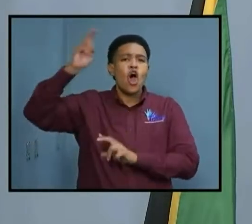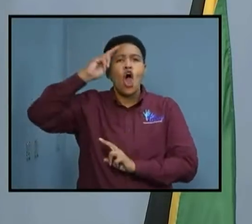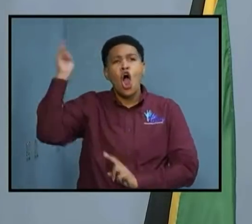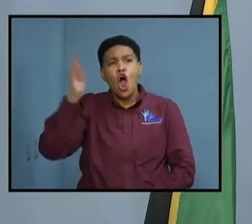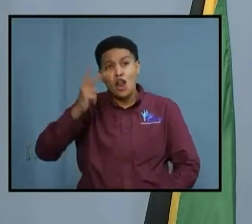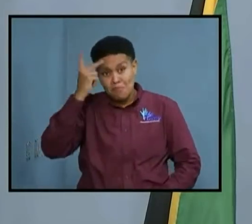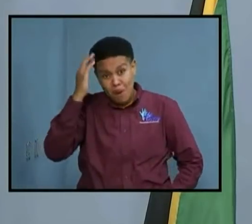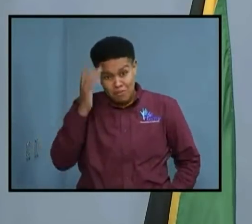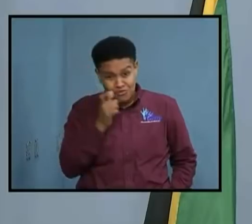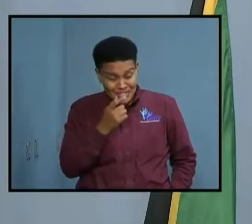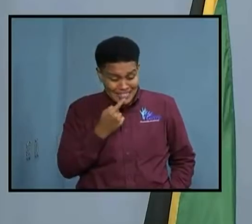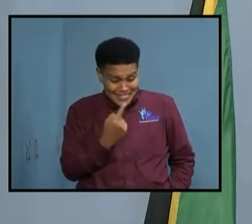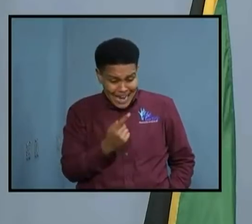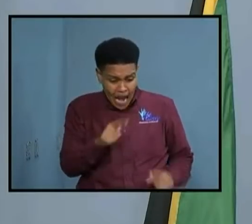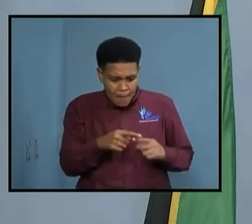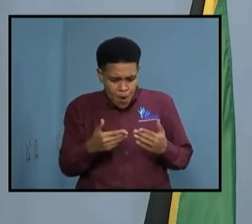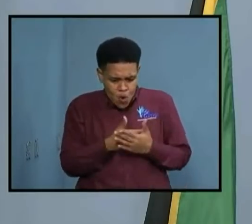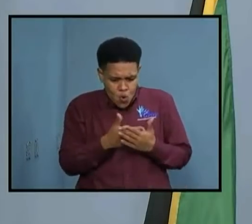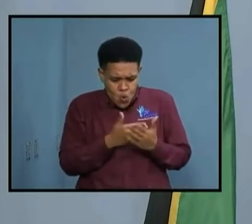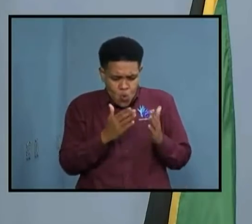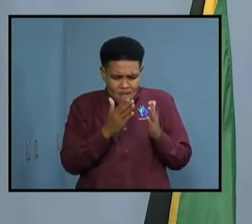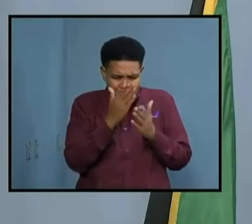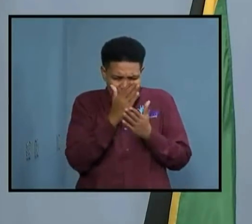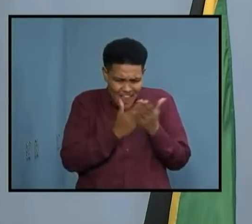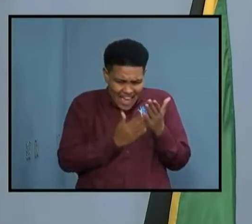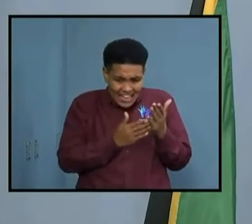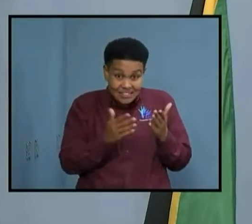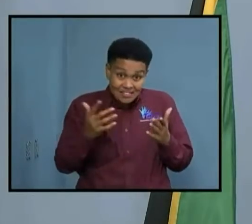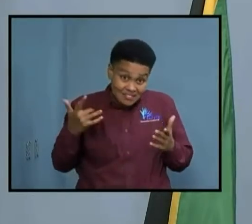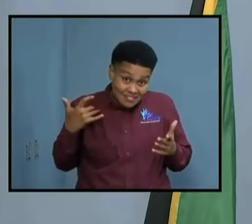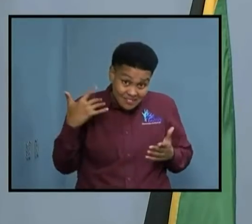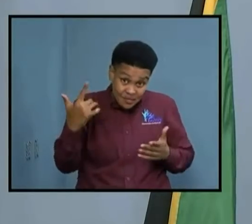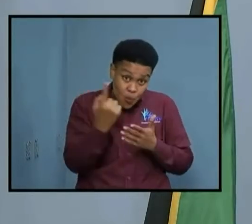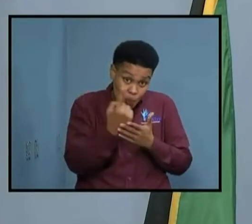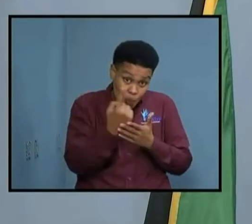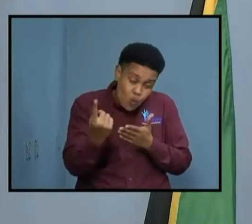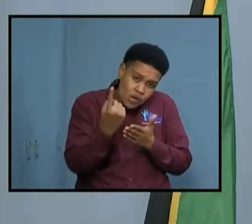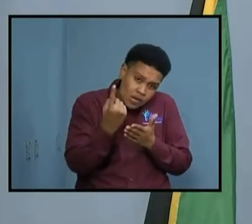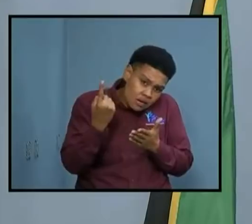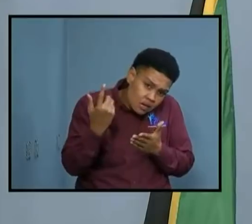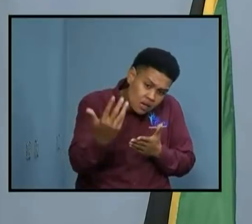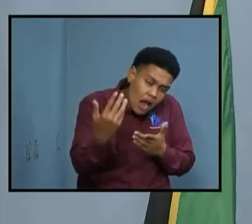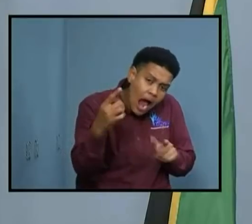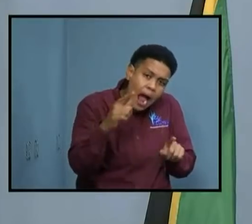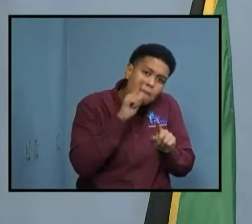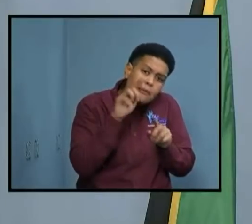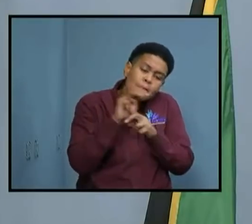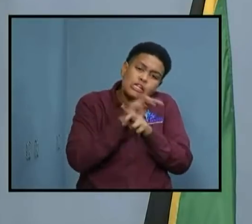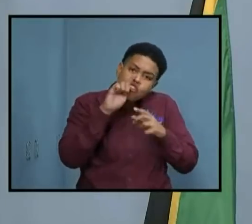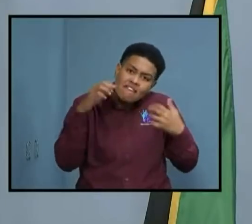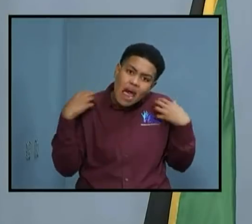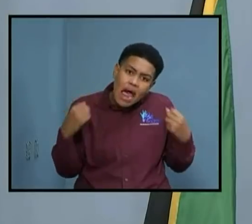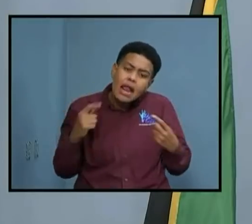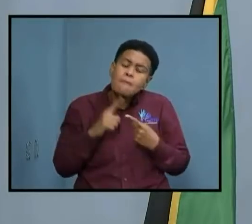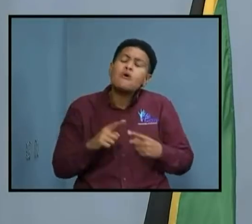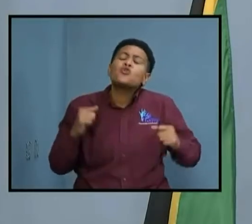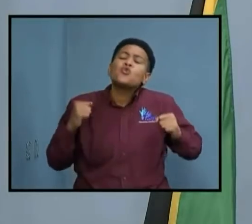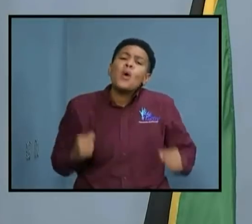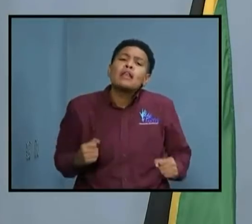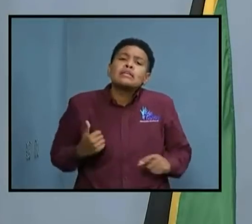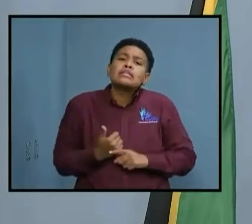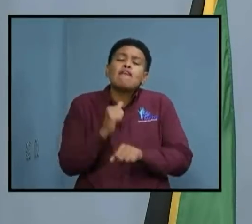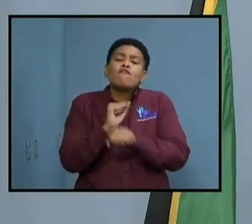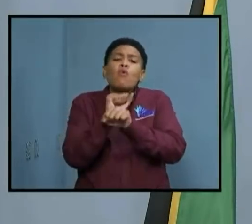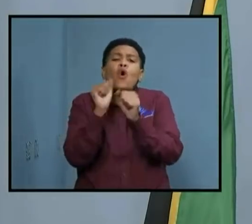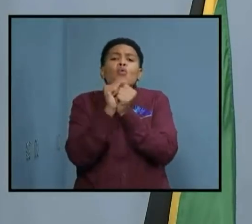Minister has said about this new phase, over the next week or so, the Ministry of Health and Wellness, working